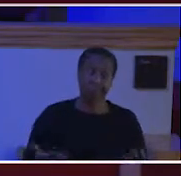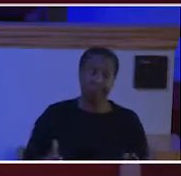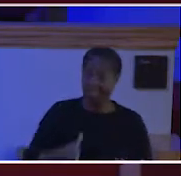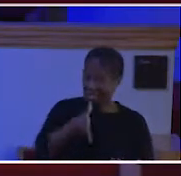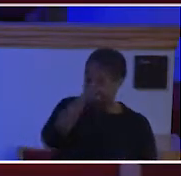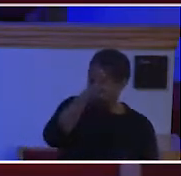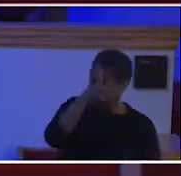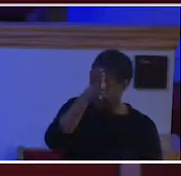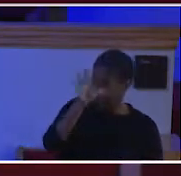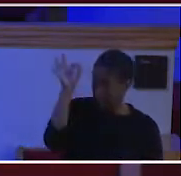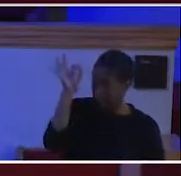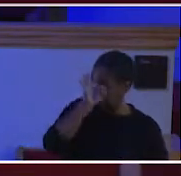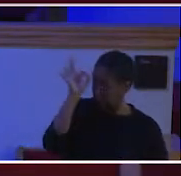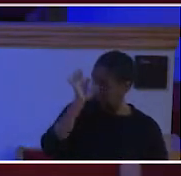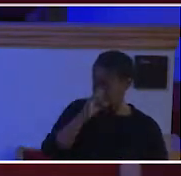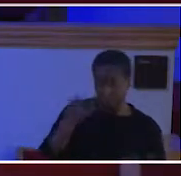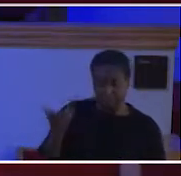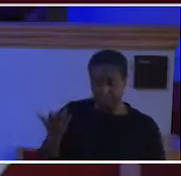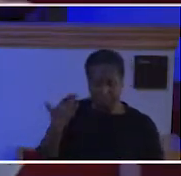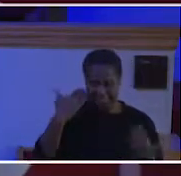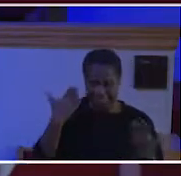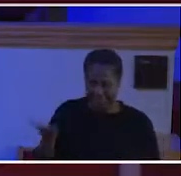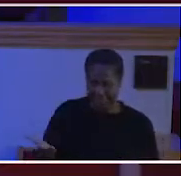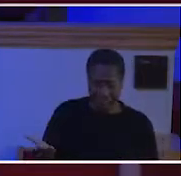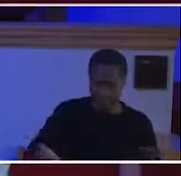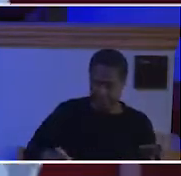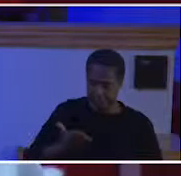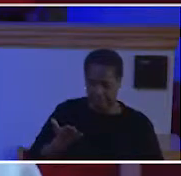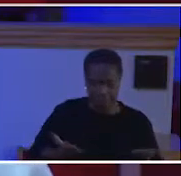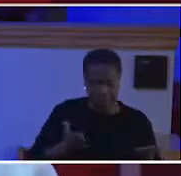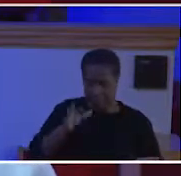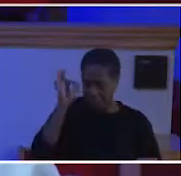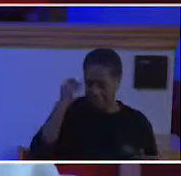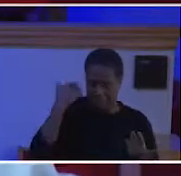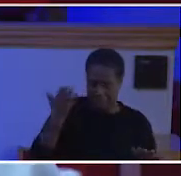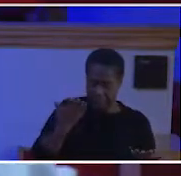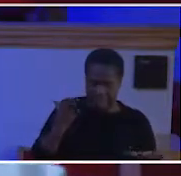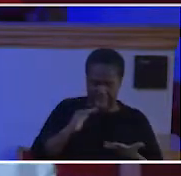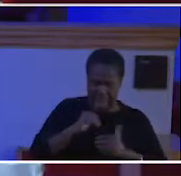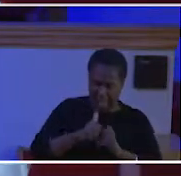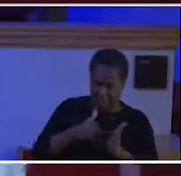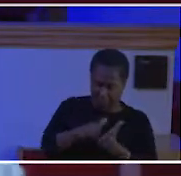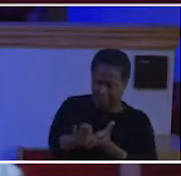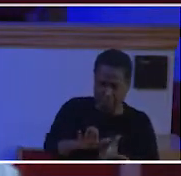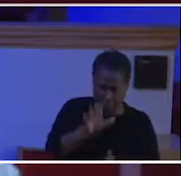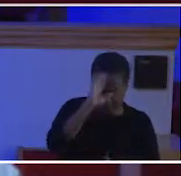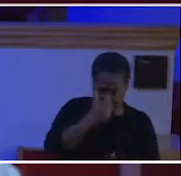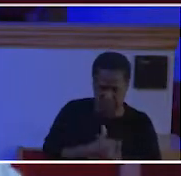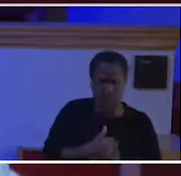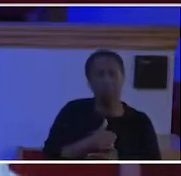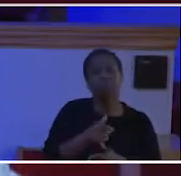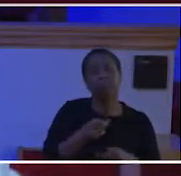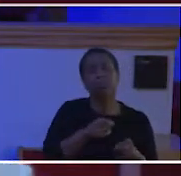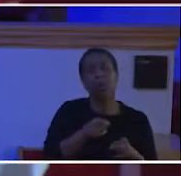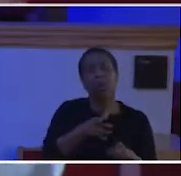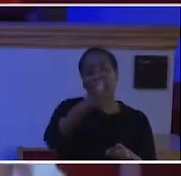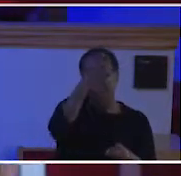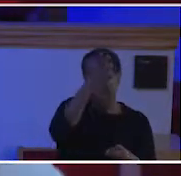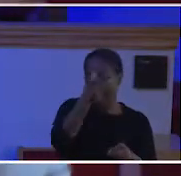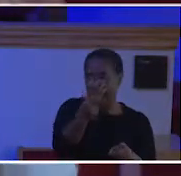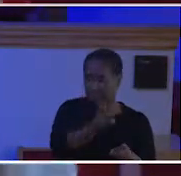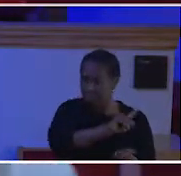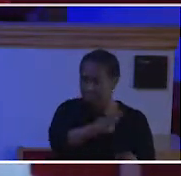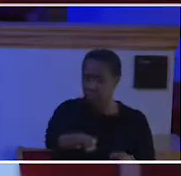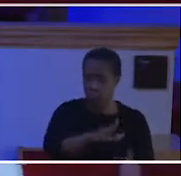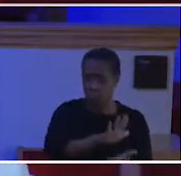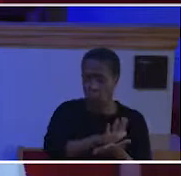Father, not being willing to just abandon his boy, made a deal with the local school teacher and the cook